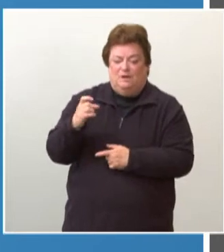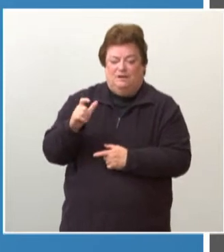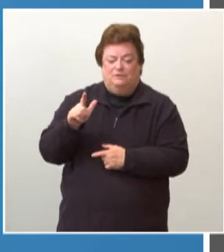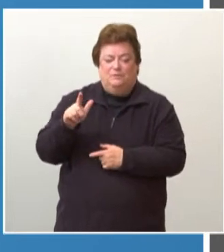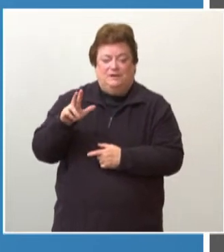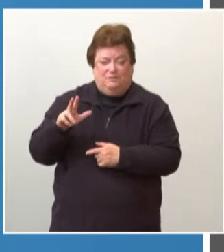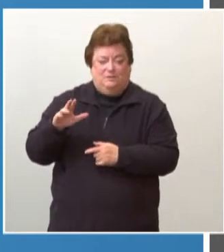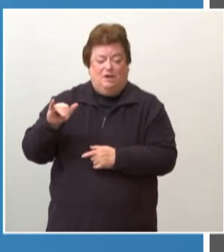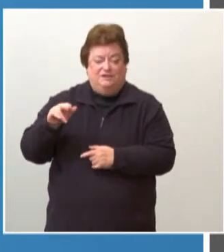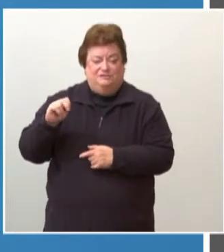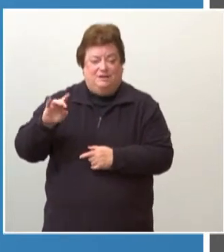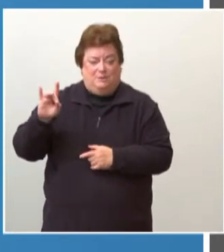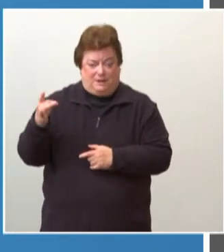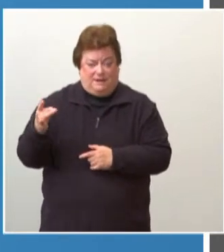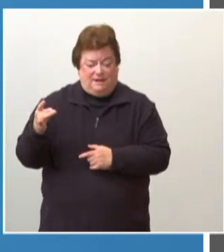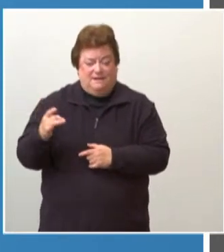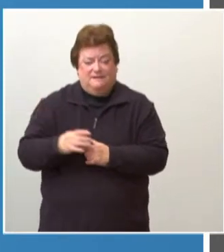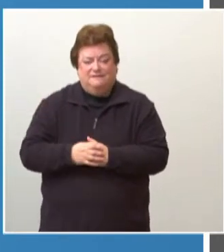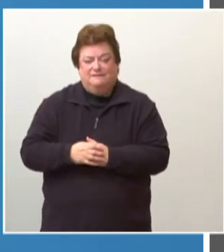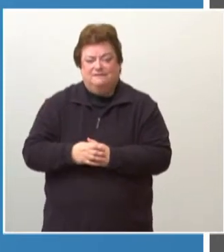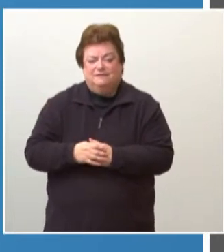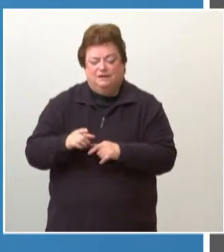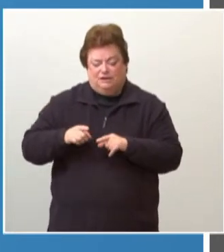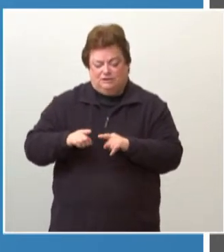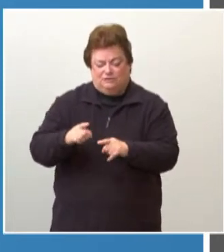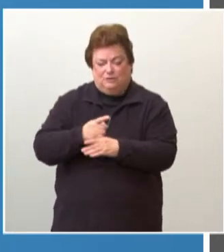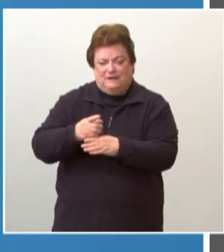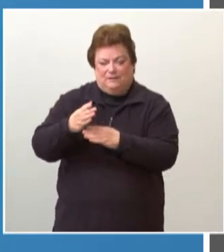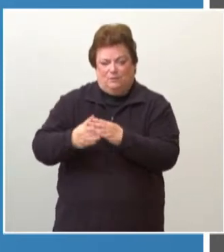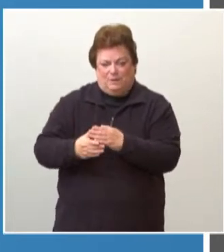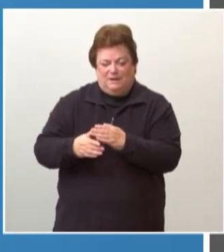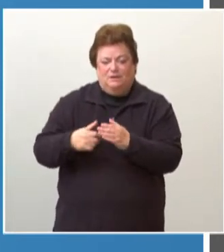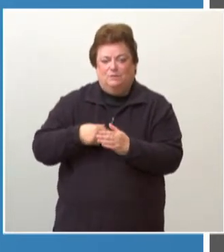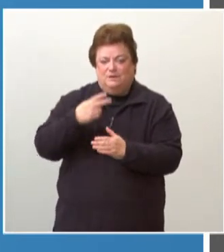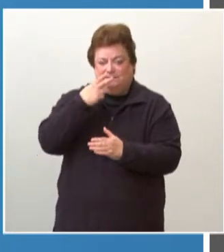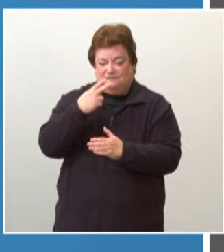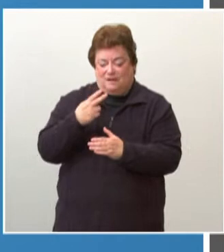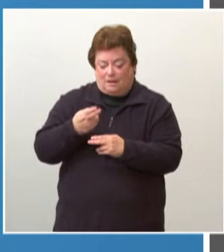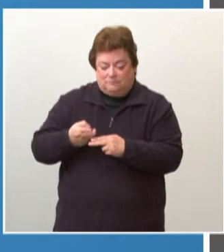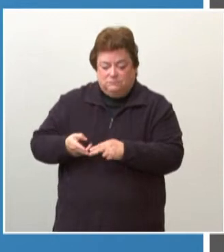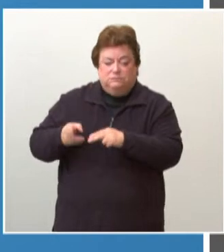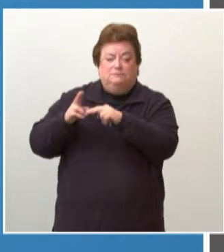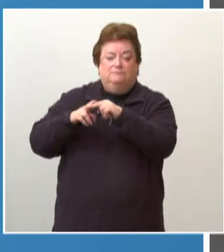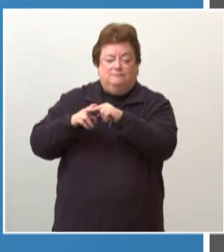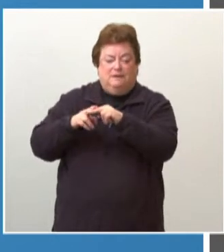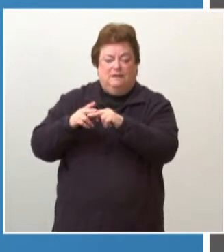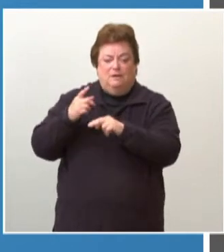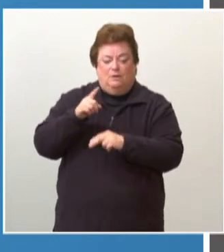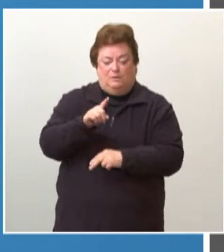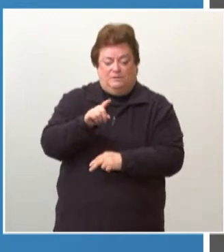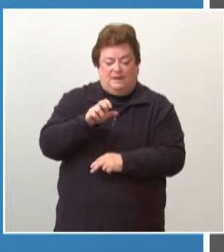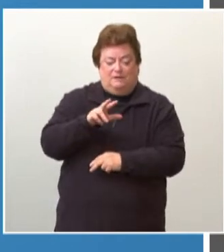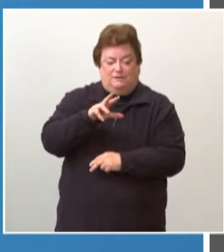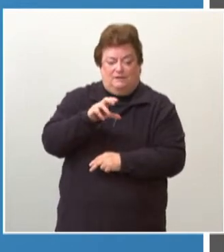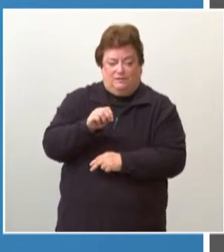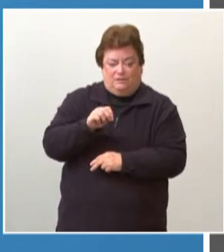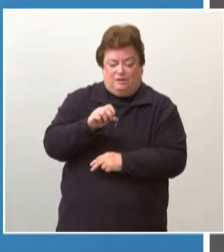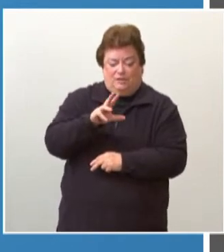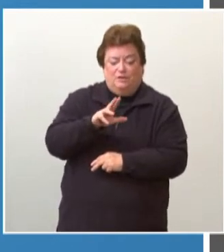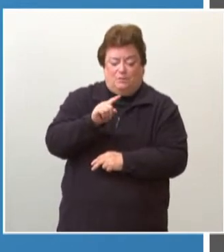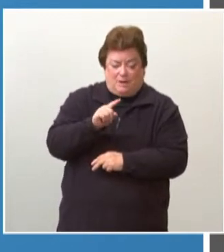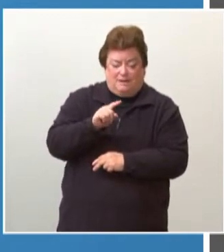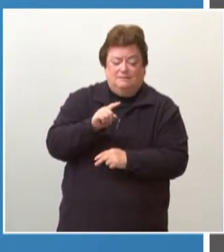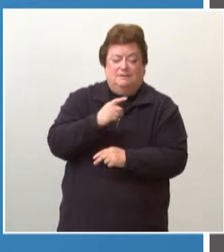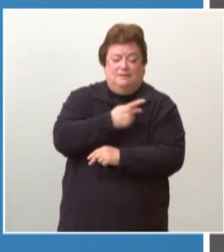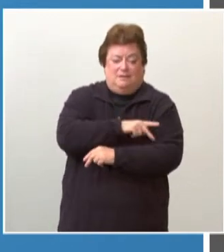on January 8th. Over the weekend, we did see a more significant increase with 131